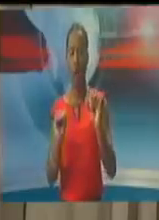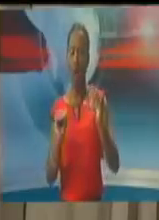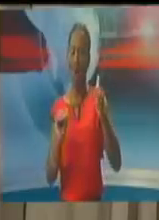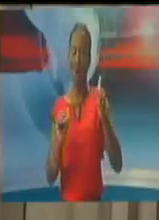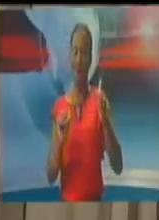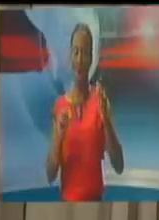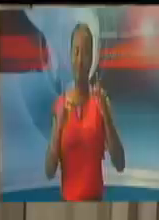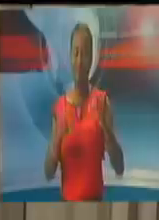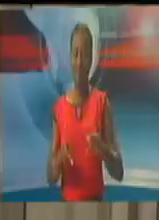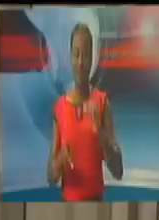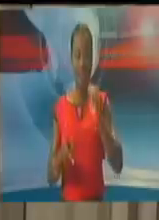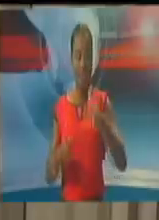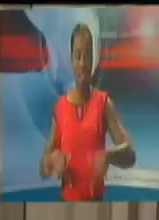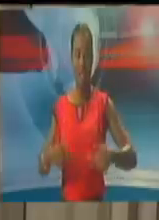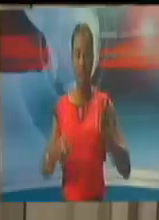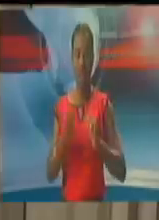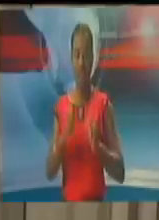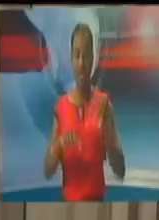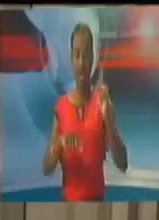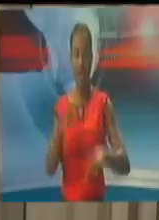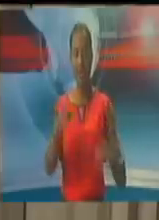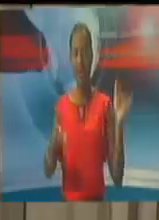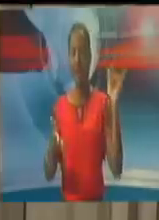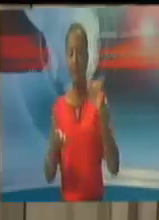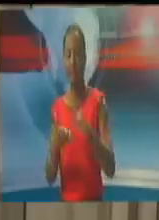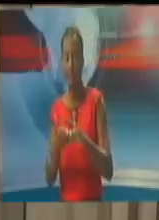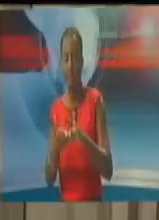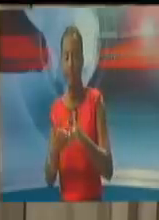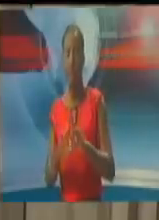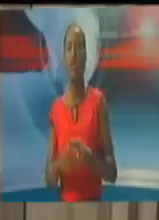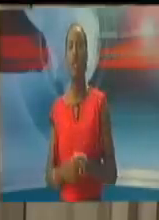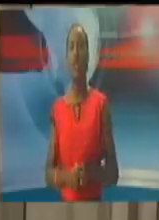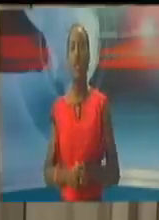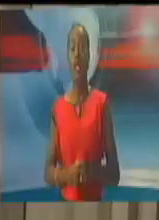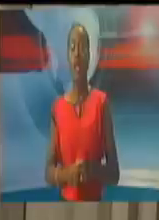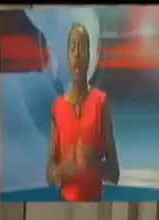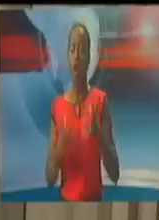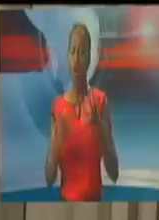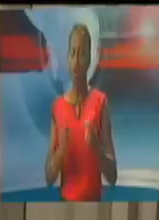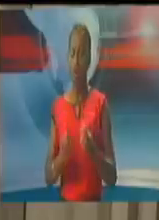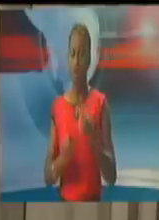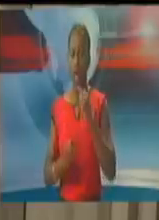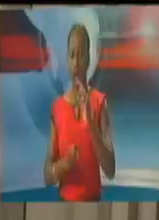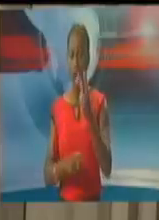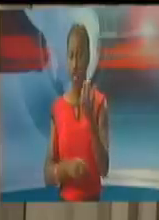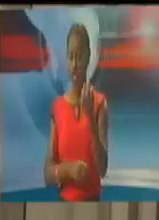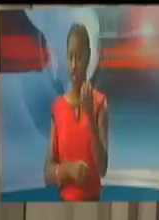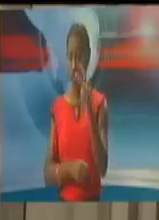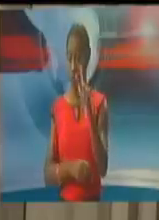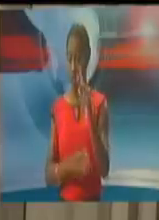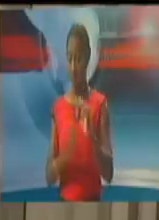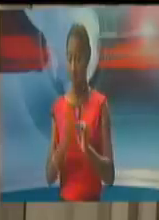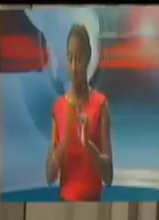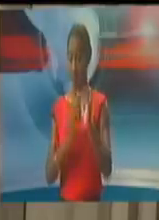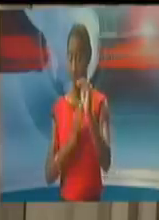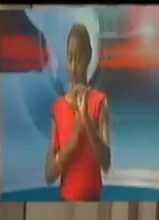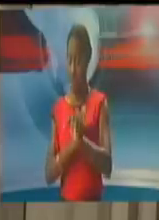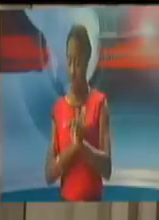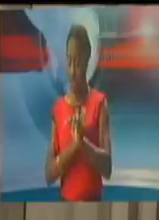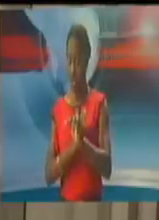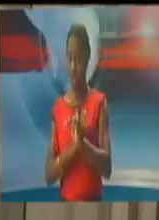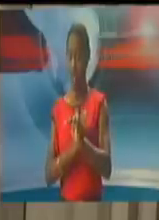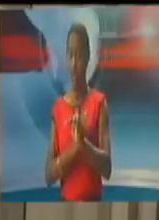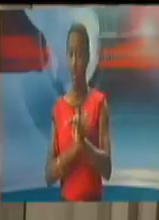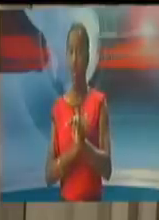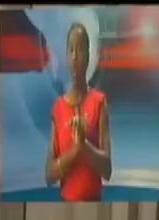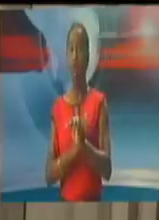decisions was based on the medical expert advice that we received. I'd also use this point on the 12th of March at a post-cabinet press conference.